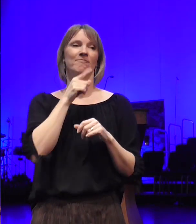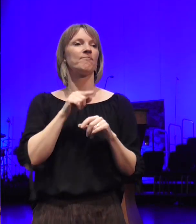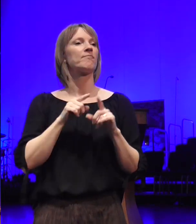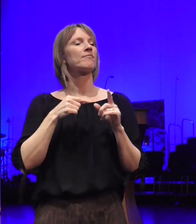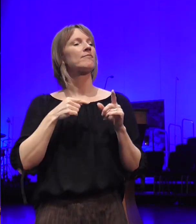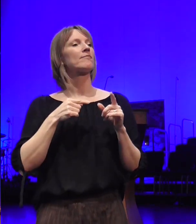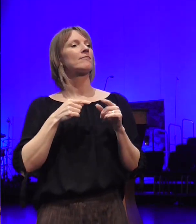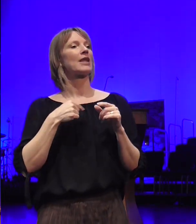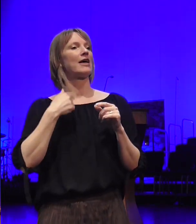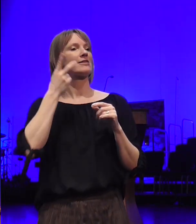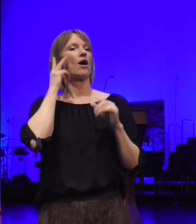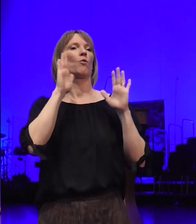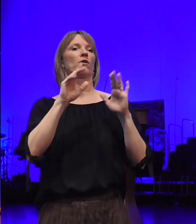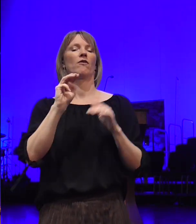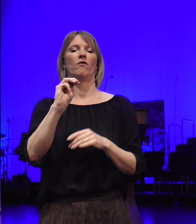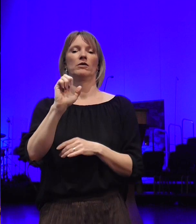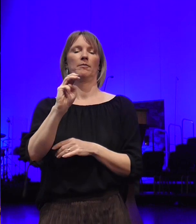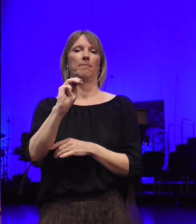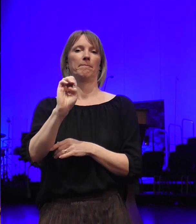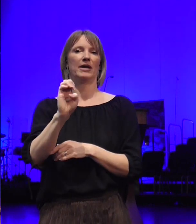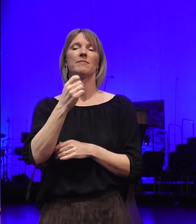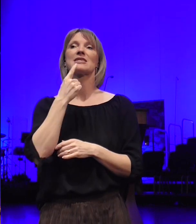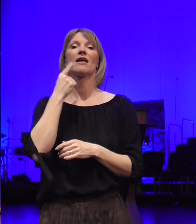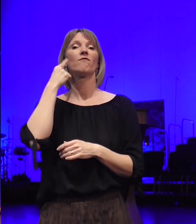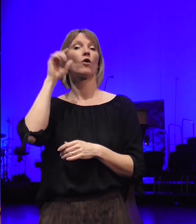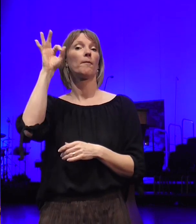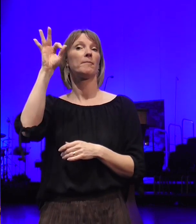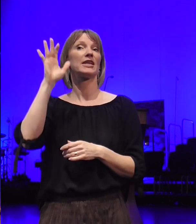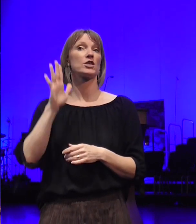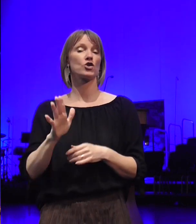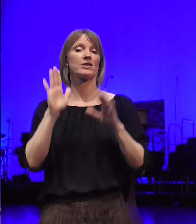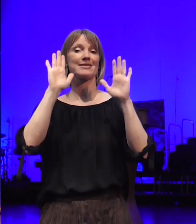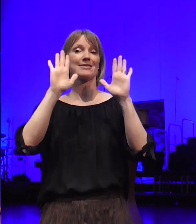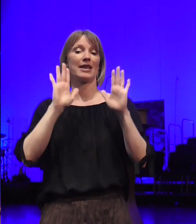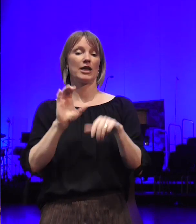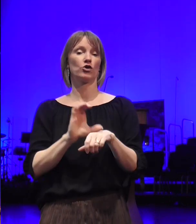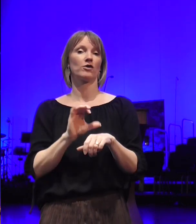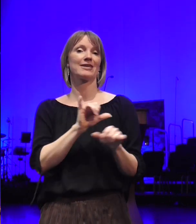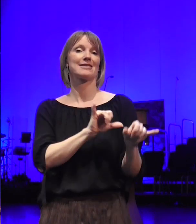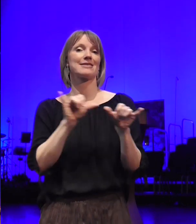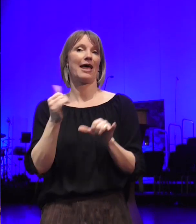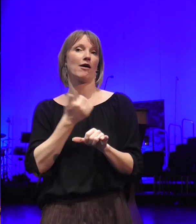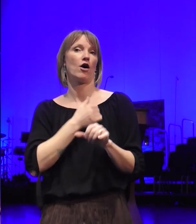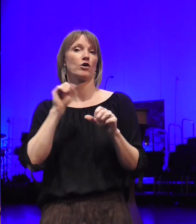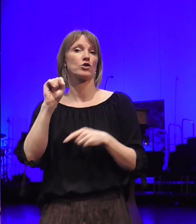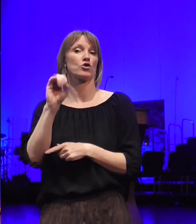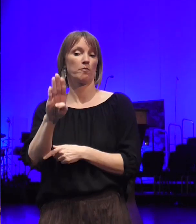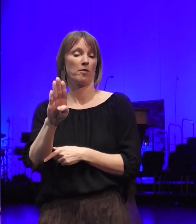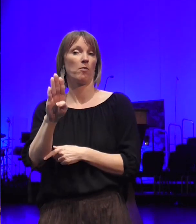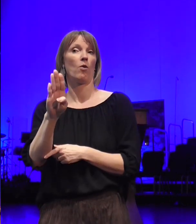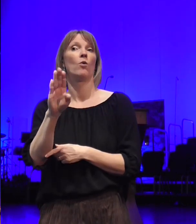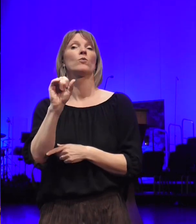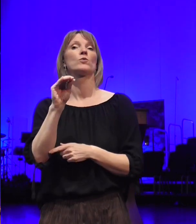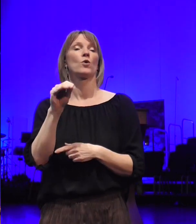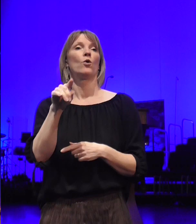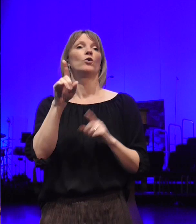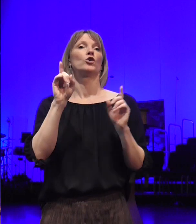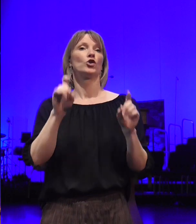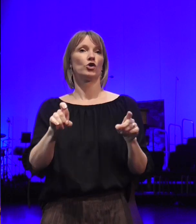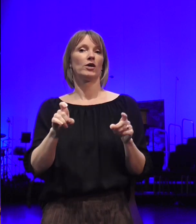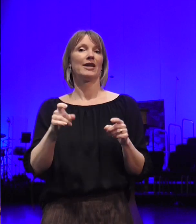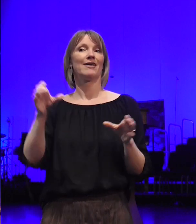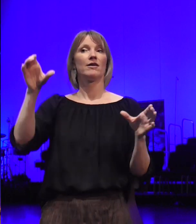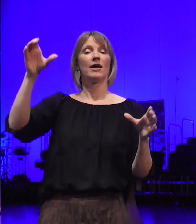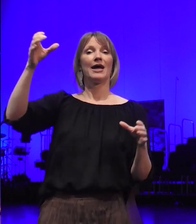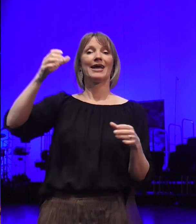I saw a wonderful meme that said that for ministers, Sunday church is like our Super Bowl, so that you should be pouring